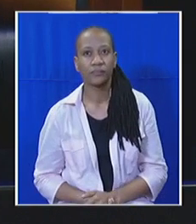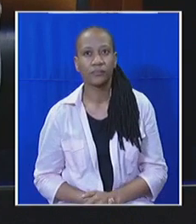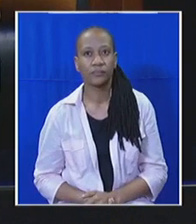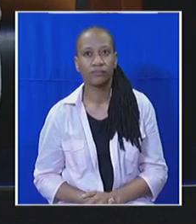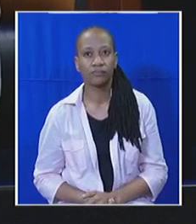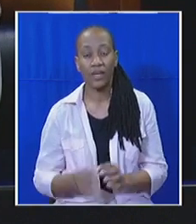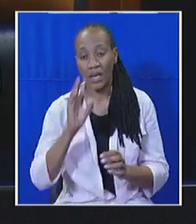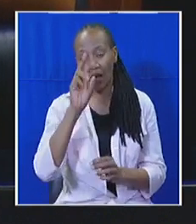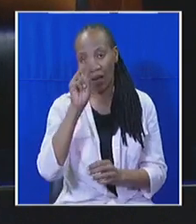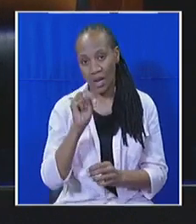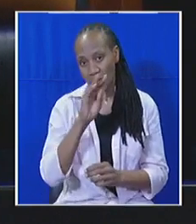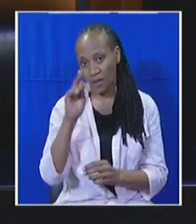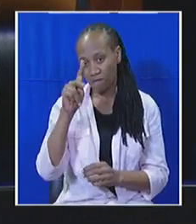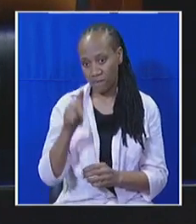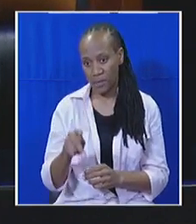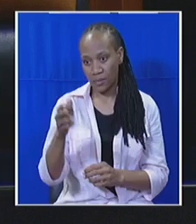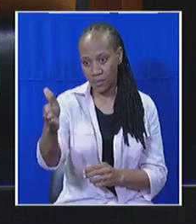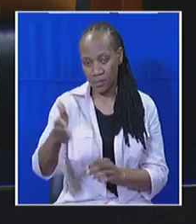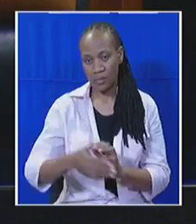The NFP.